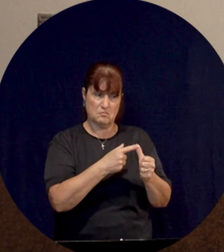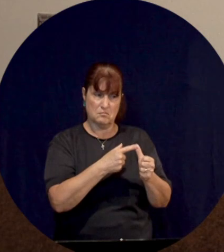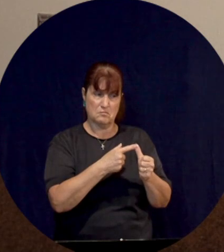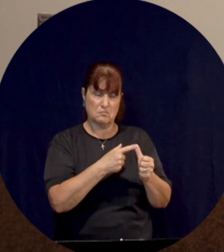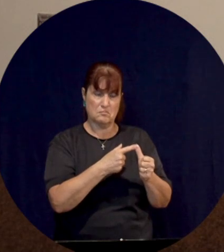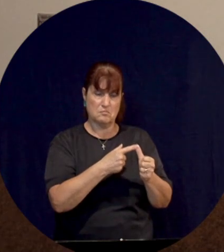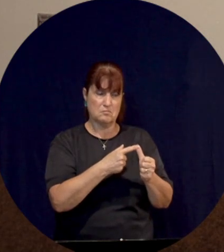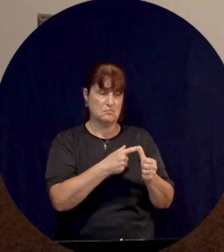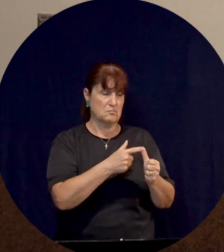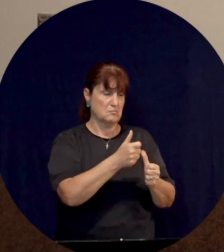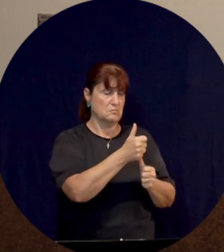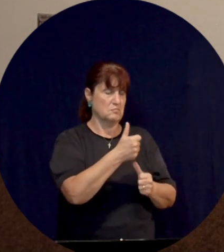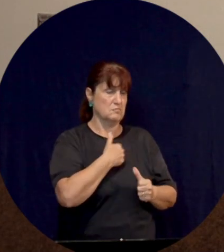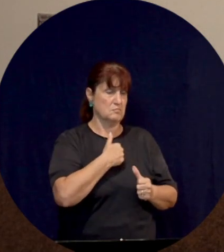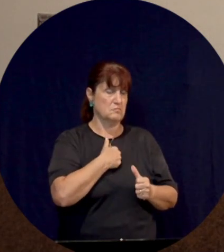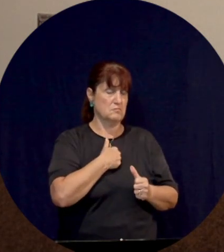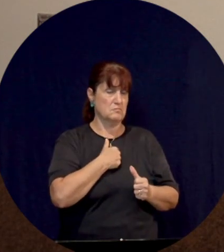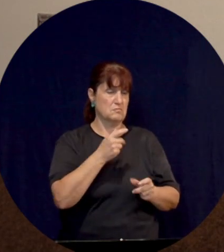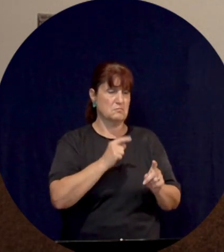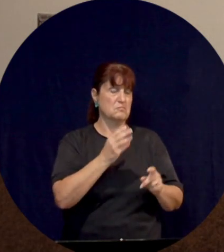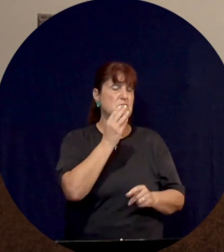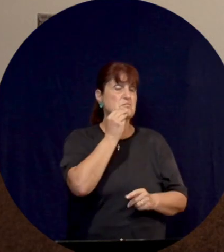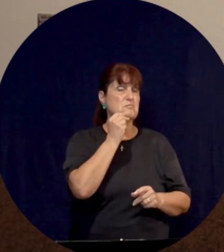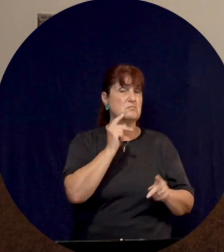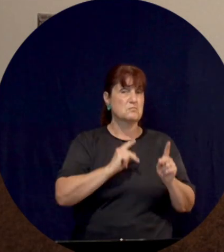foremost to his own people, the Jews.